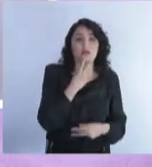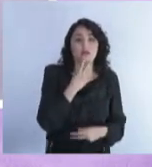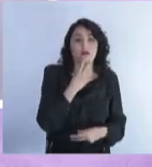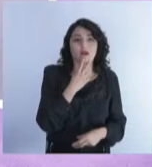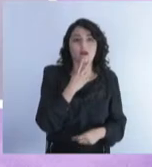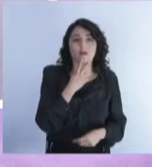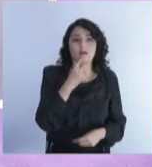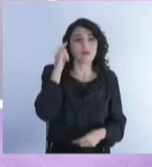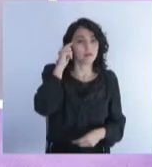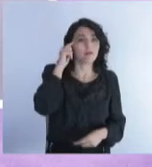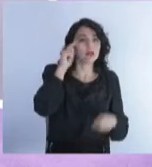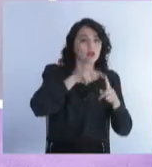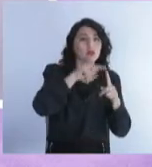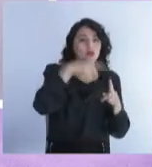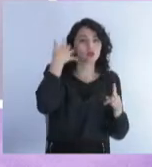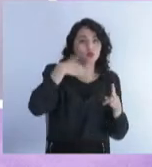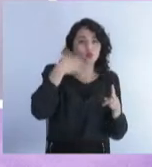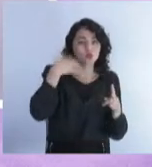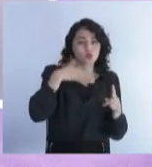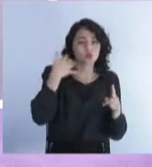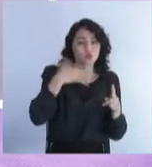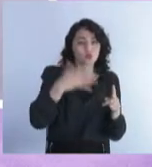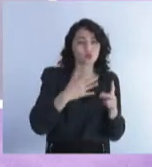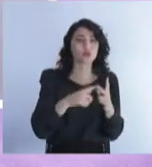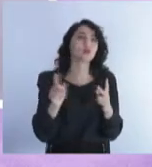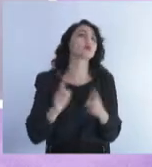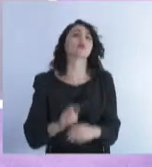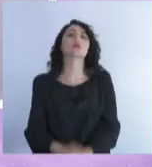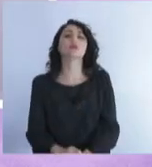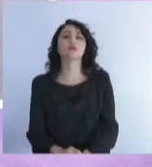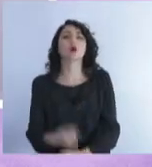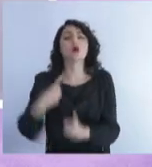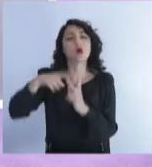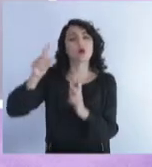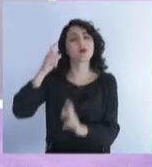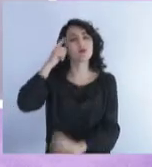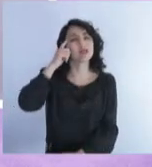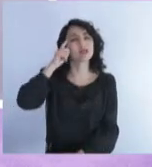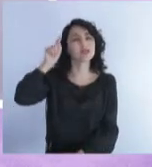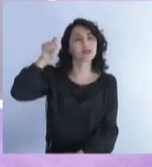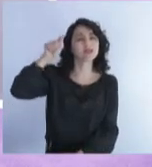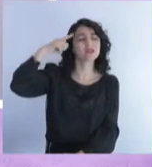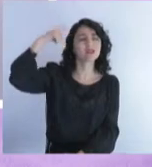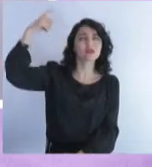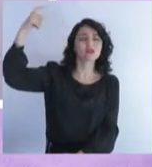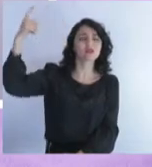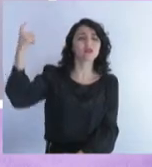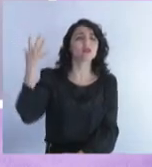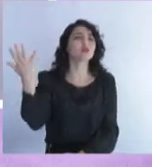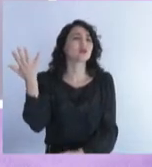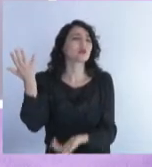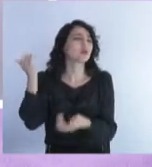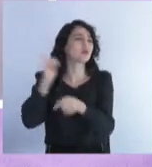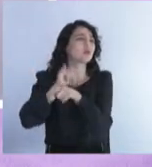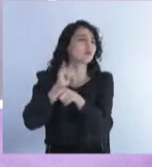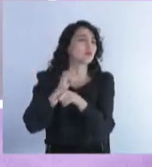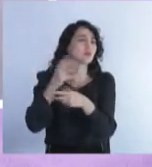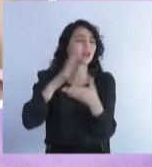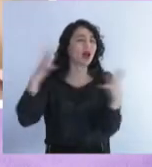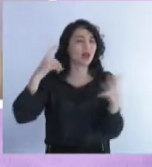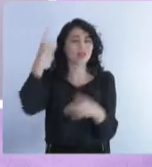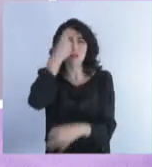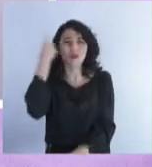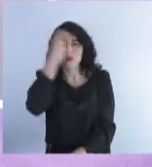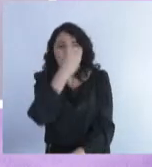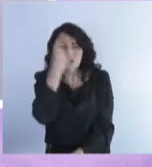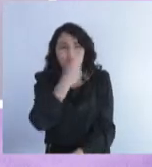that's important. But then on top of that, there's the fantasy about what might happen. All the extra worries, or